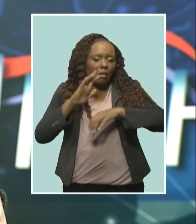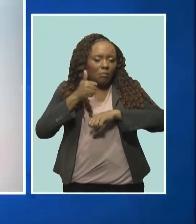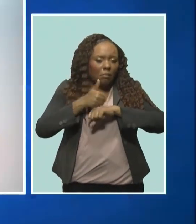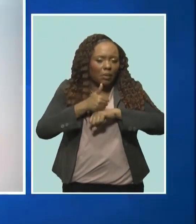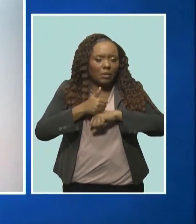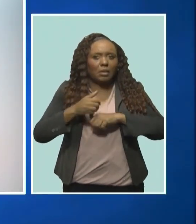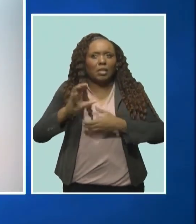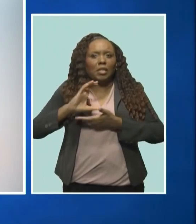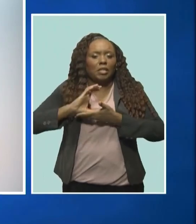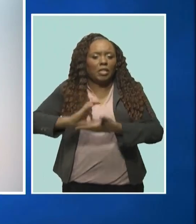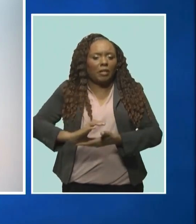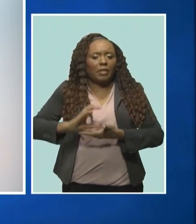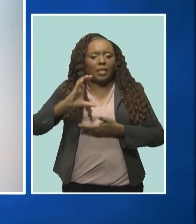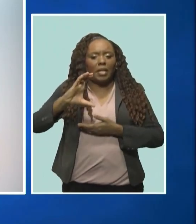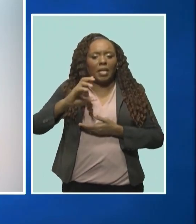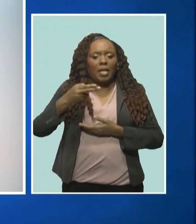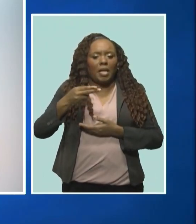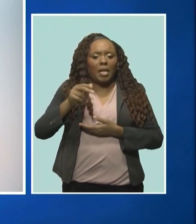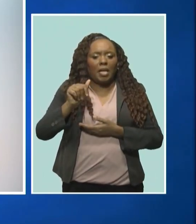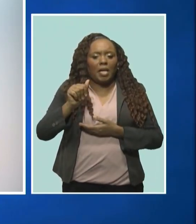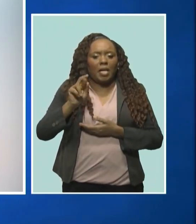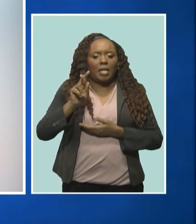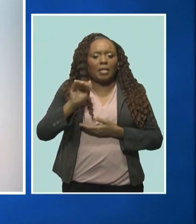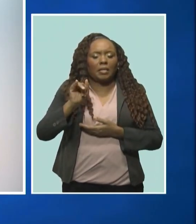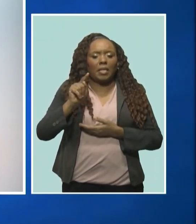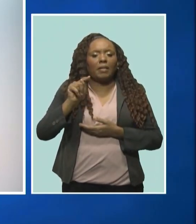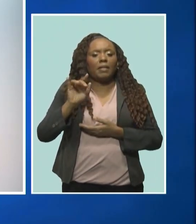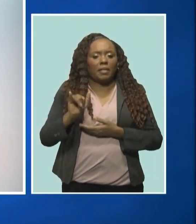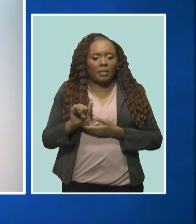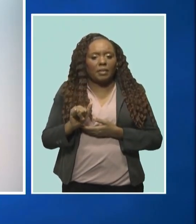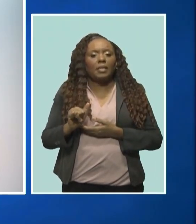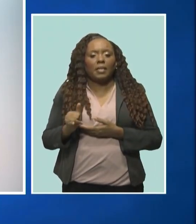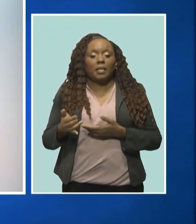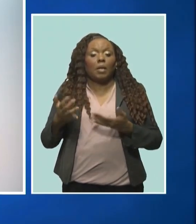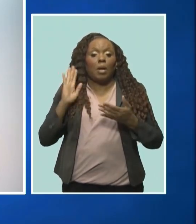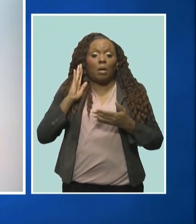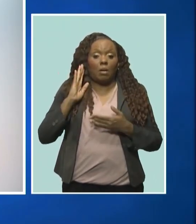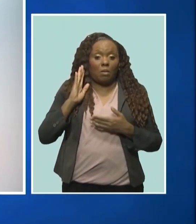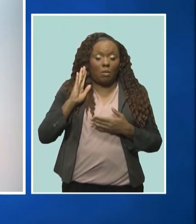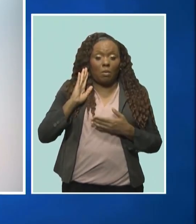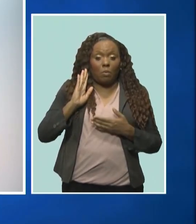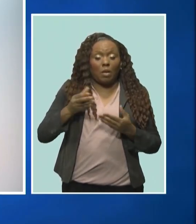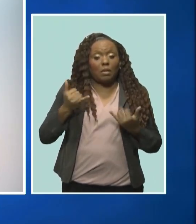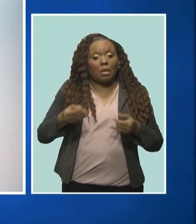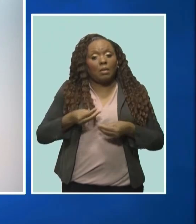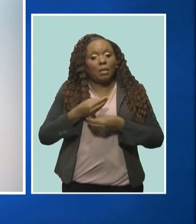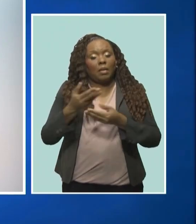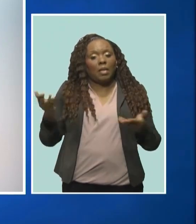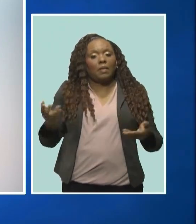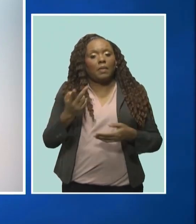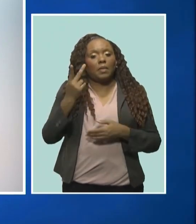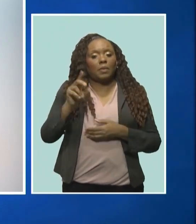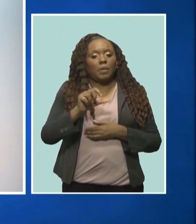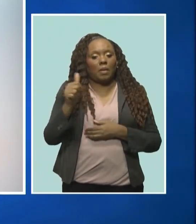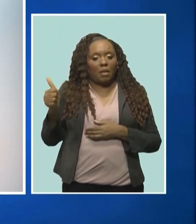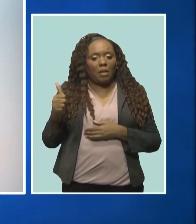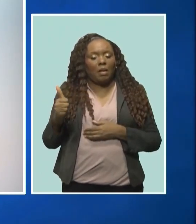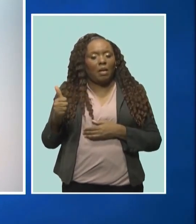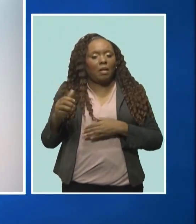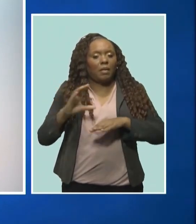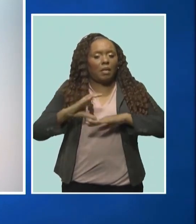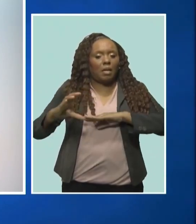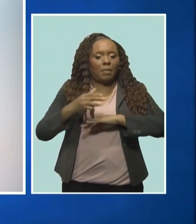countries to benefit from the goodwill of the Robinson Smiles and Hope Foundation Incorporated. As part of its fundraising and in